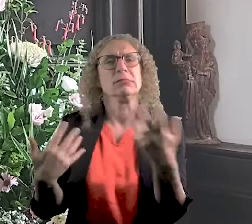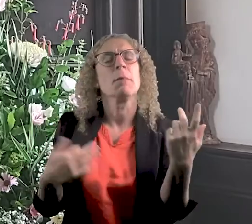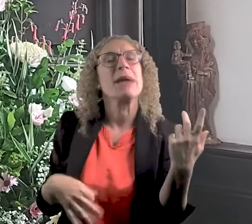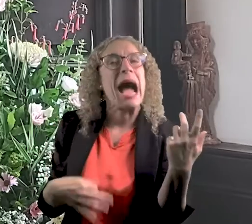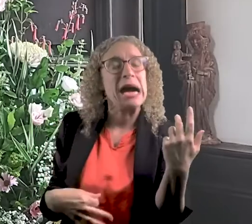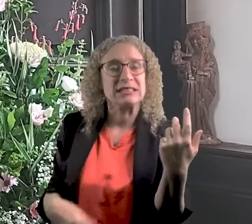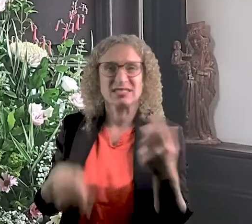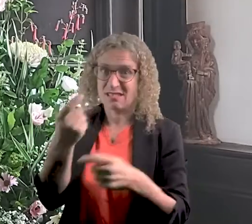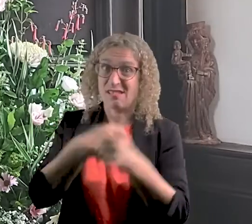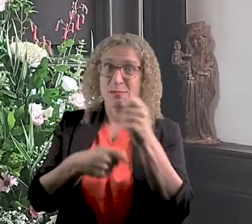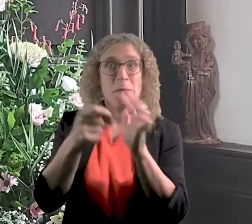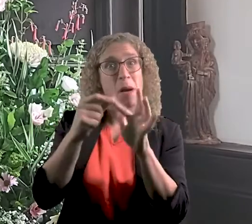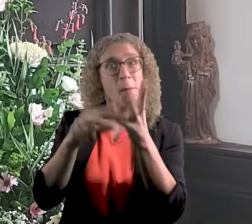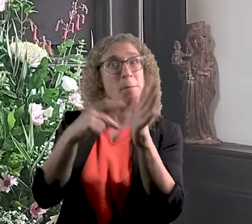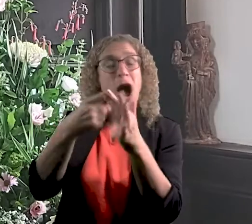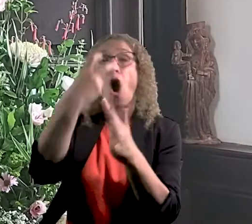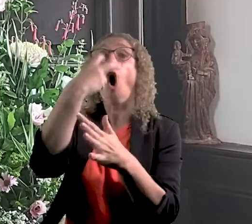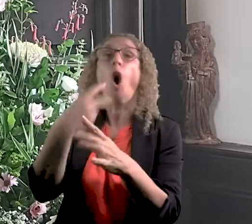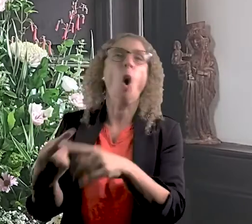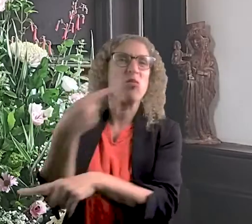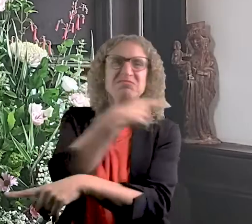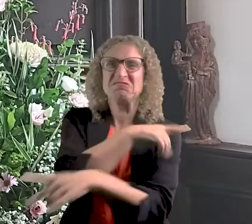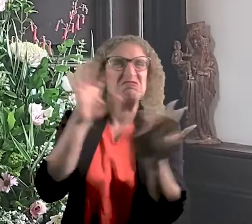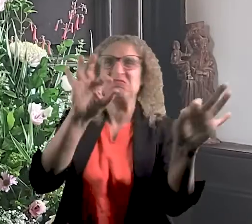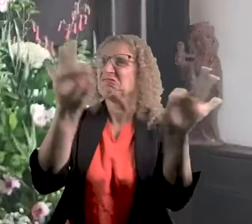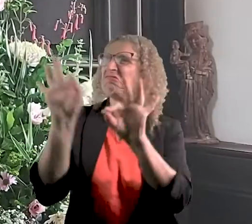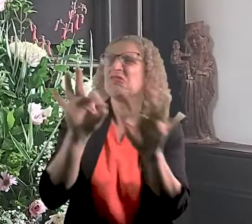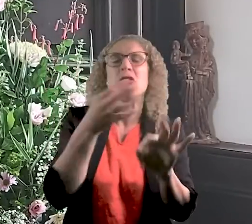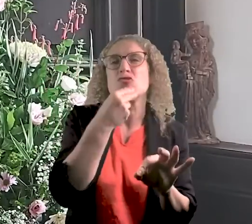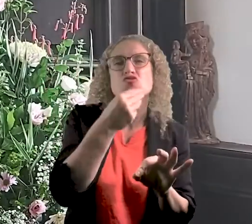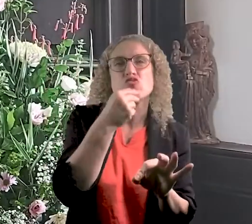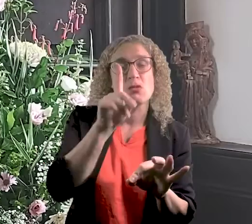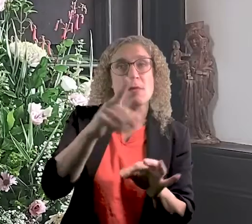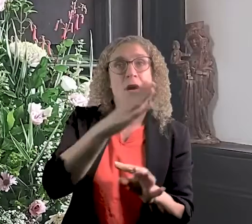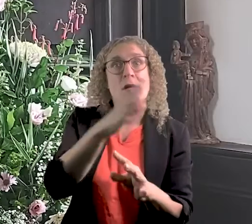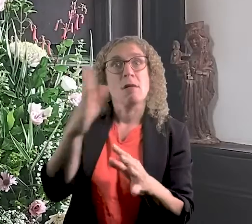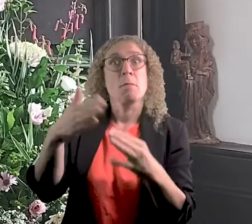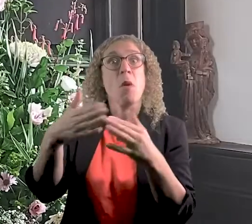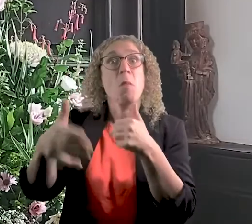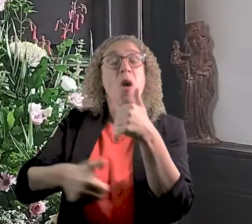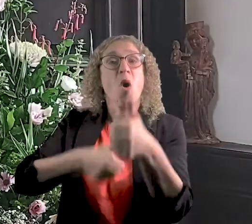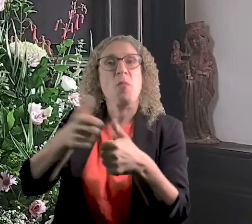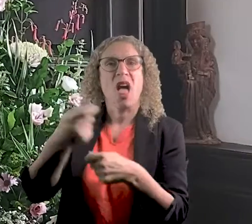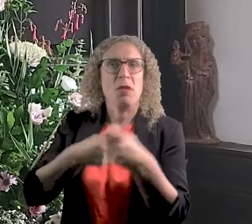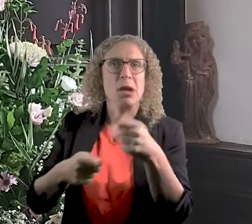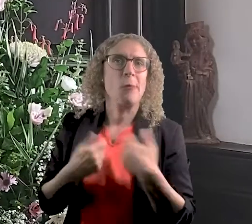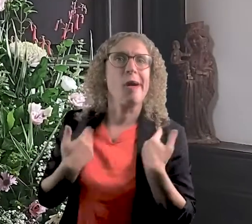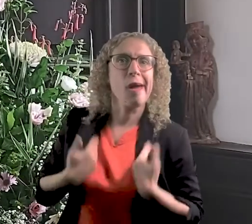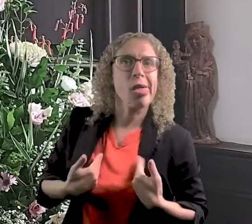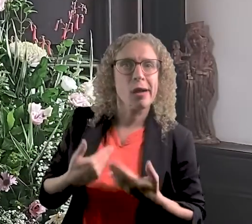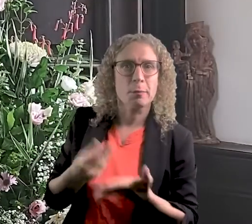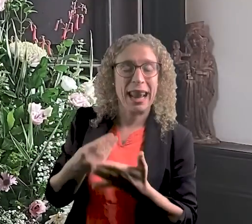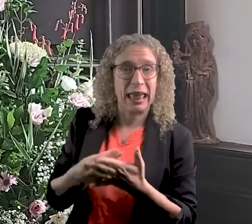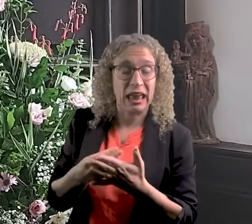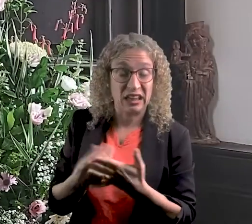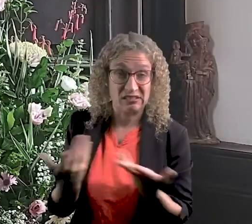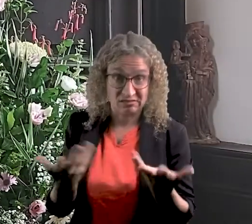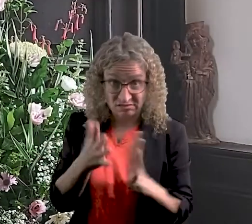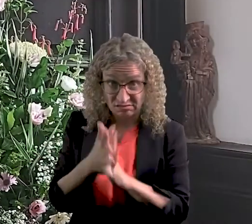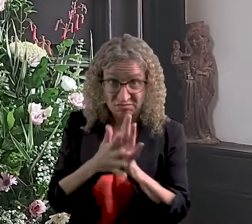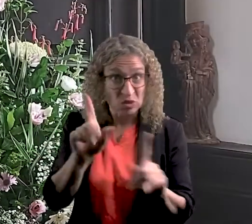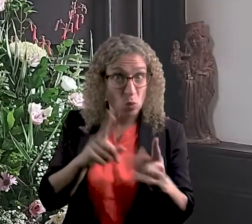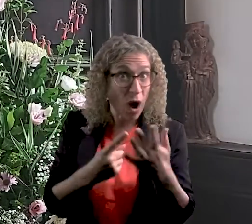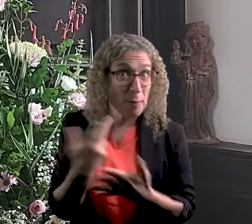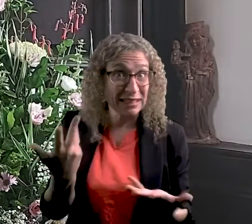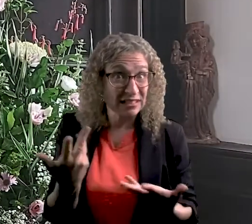relative fringes of the music industry to the mainstream, and how the money got involved. And the genre had a choice to make.